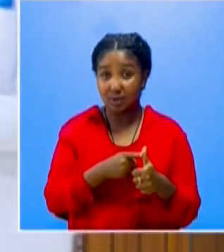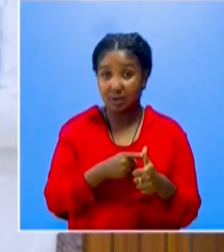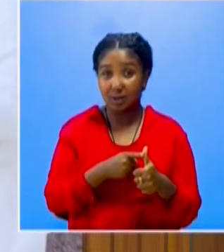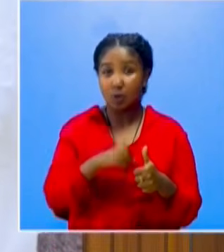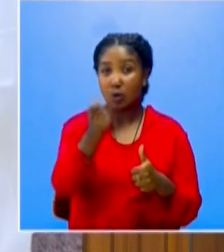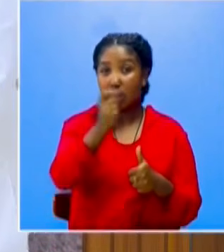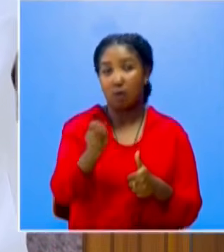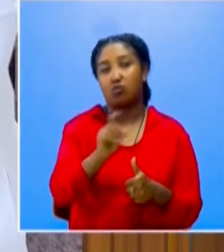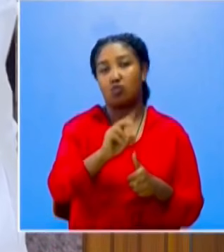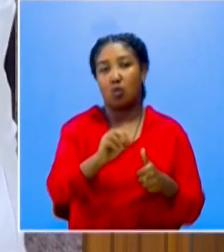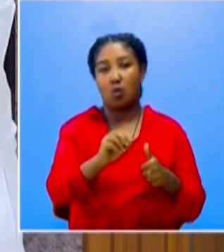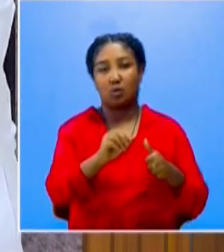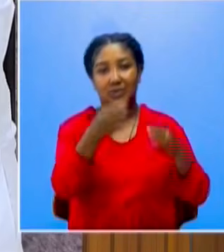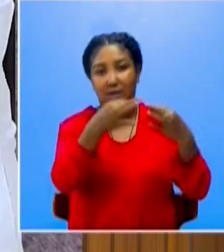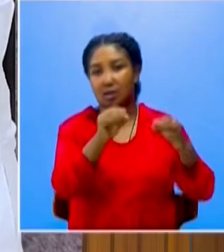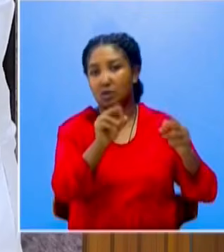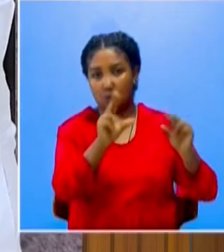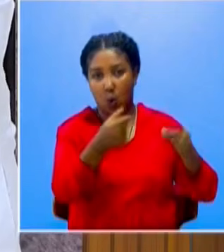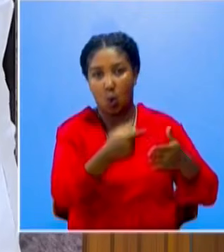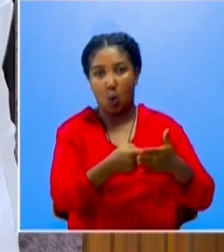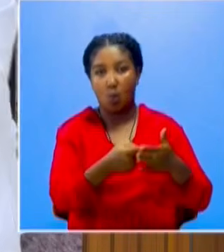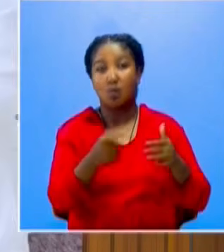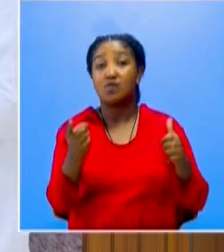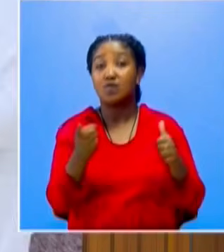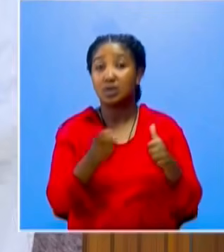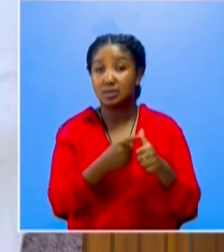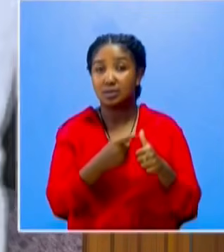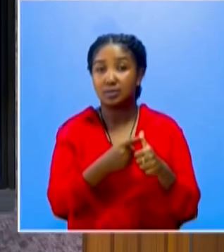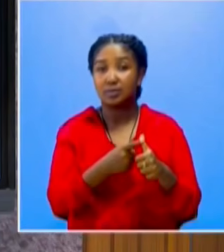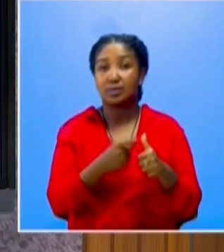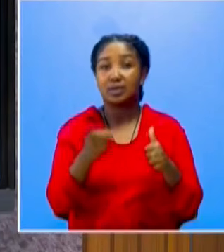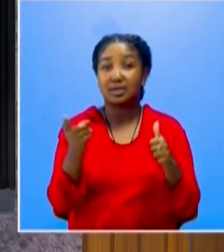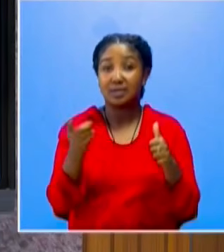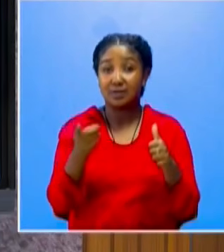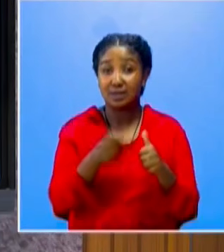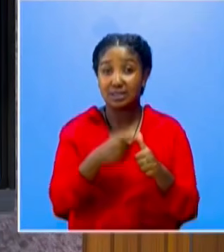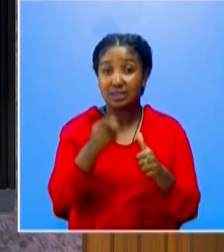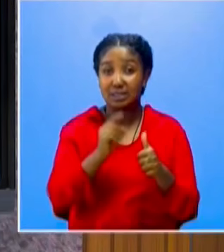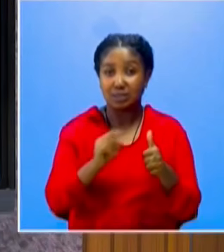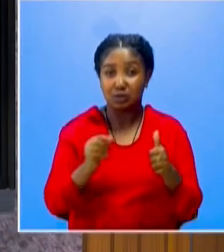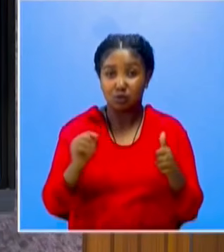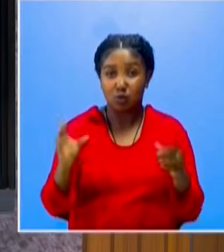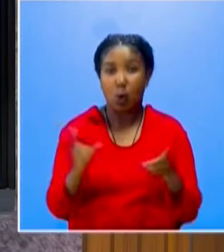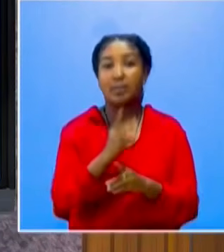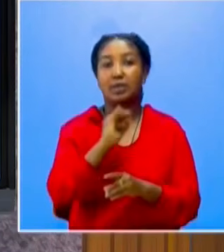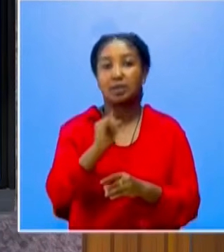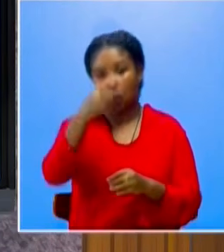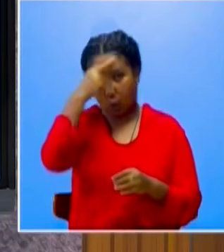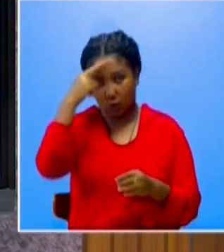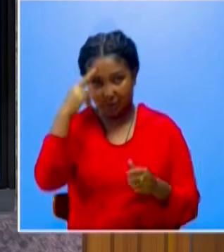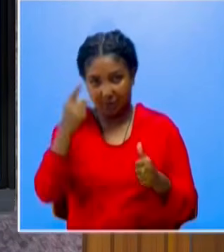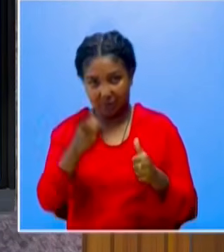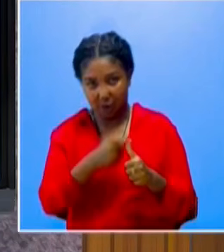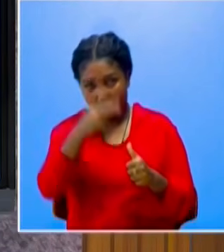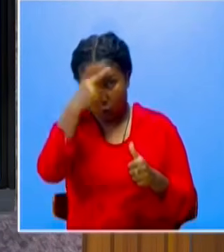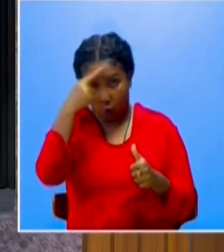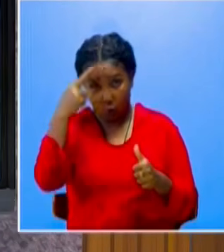you write it in the form of a sentence. Yeah? Okay, the first event to happen is what? Cause.